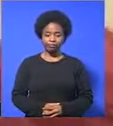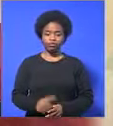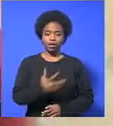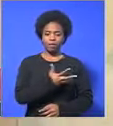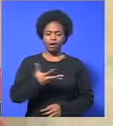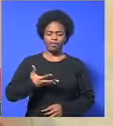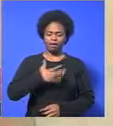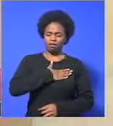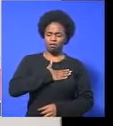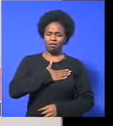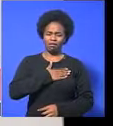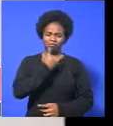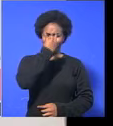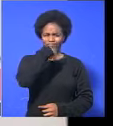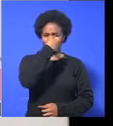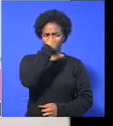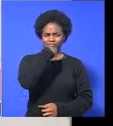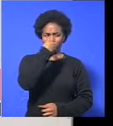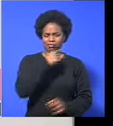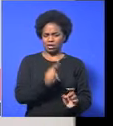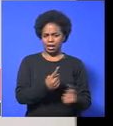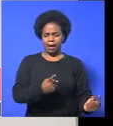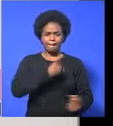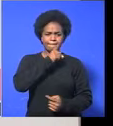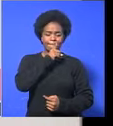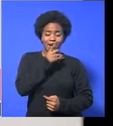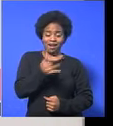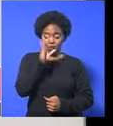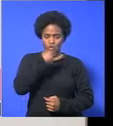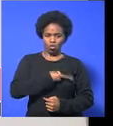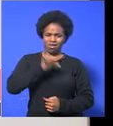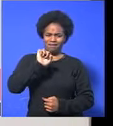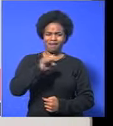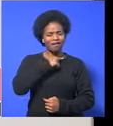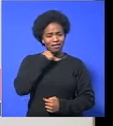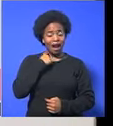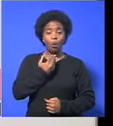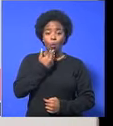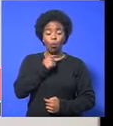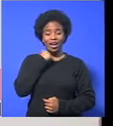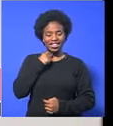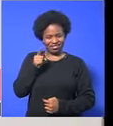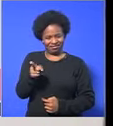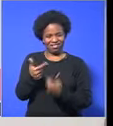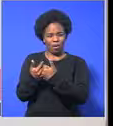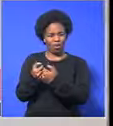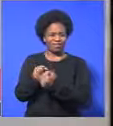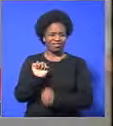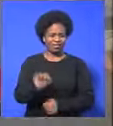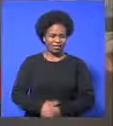is inconsolable. Die Here het ek ook het ja gevat, maar ek het nooit geweet ek het so vat nie op so 'n